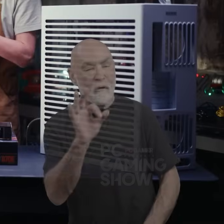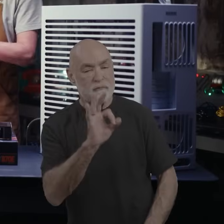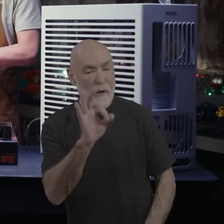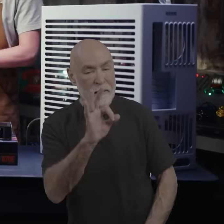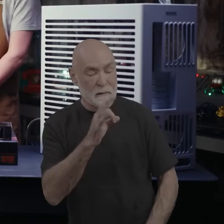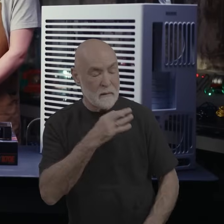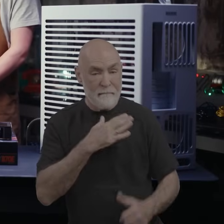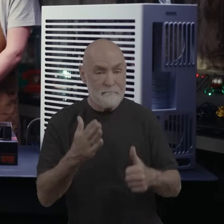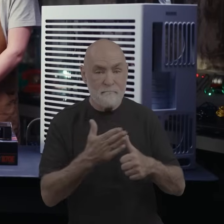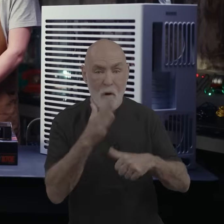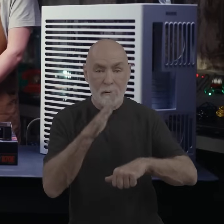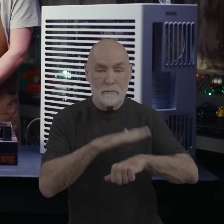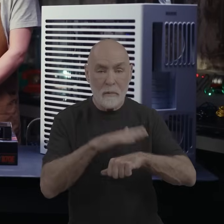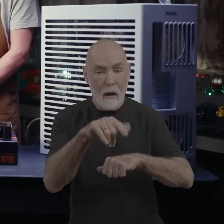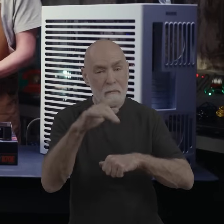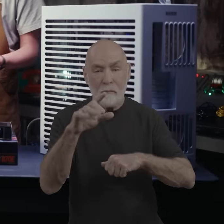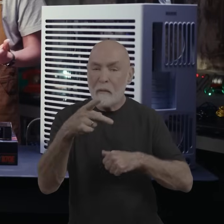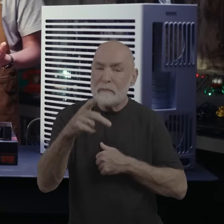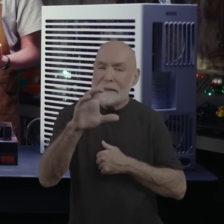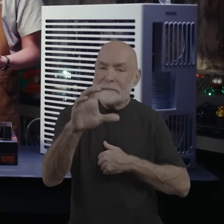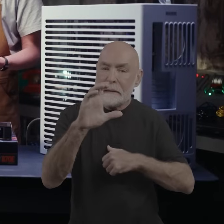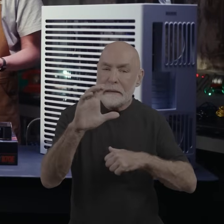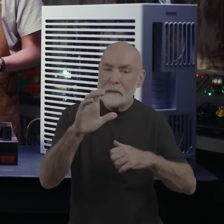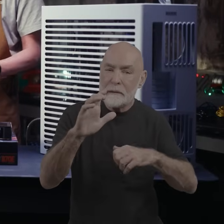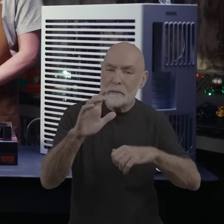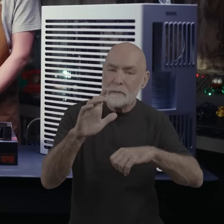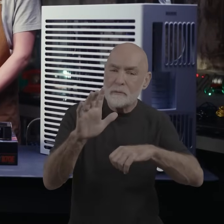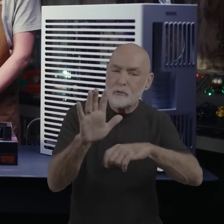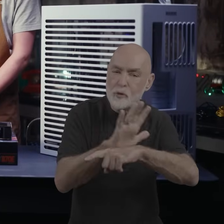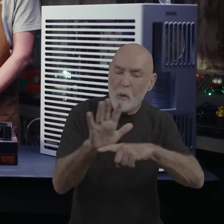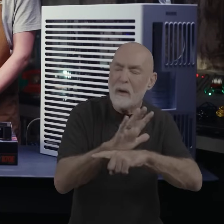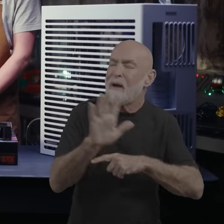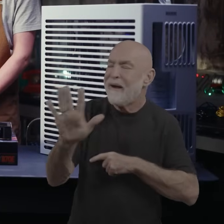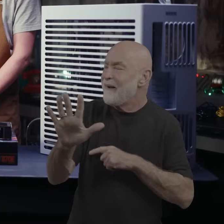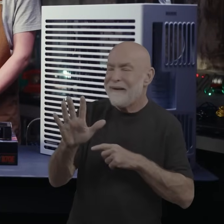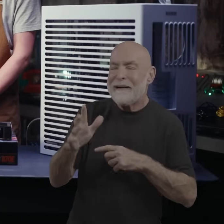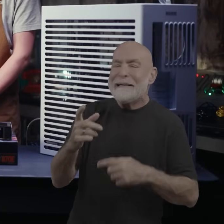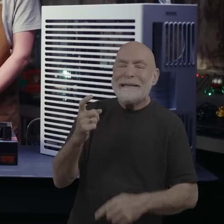Frankie, this is my first time on the PC Gaming Show. Any advice? It's not that hard.